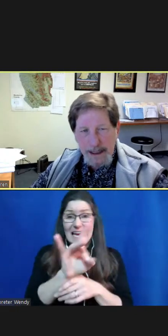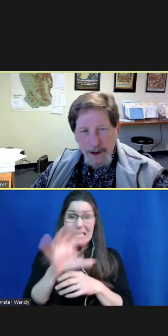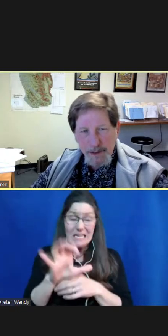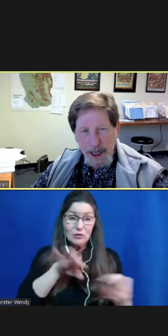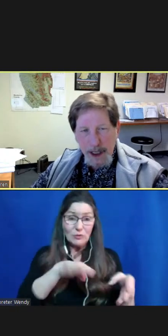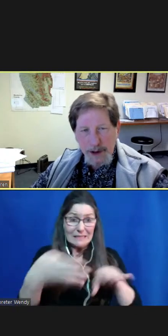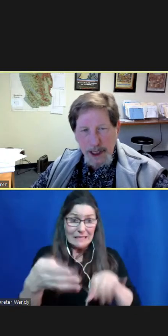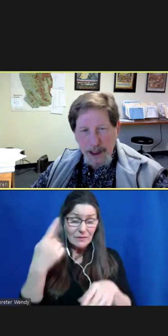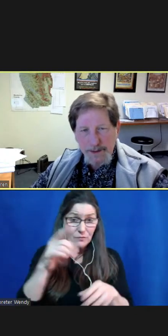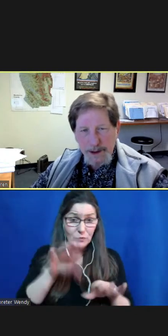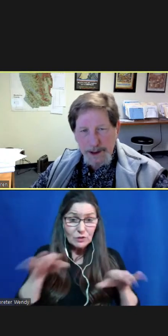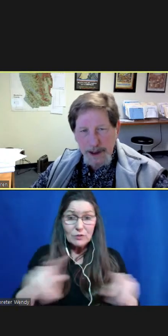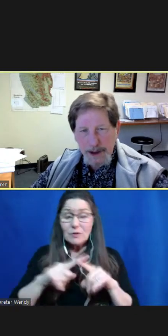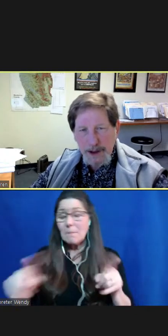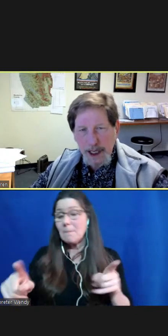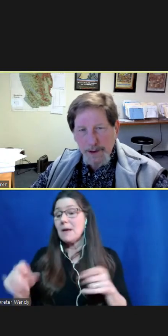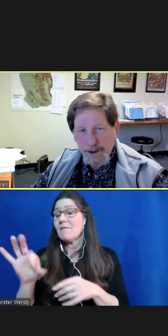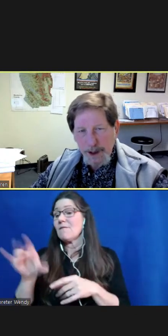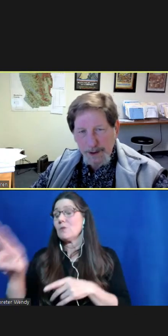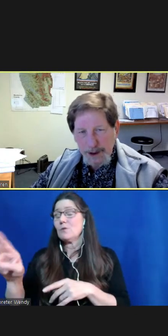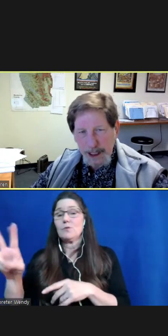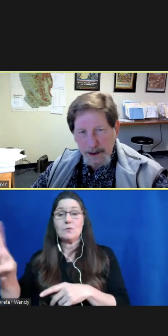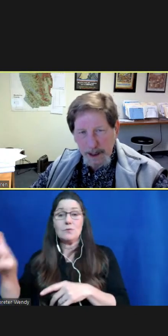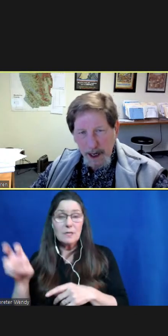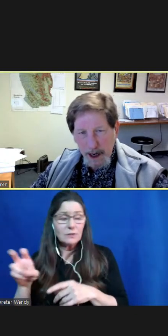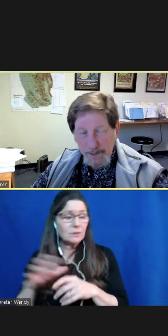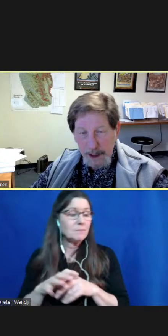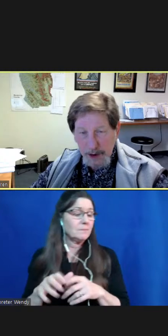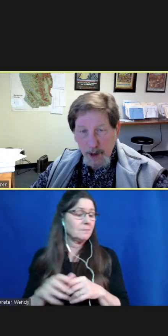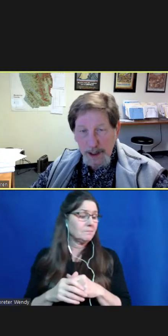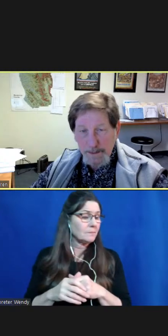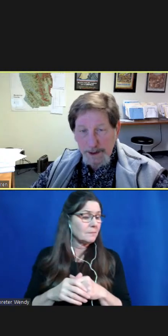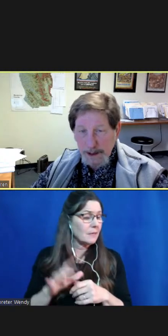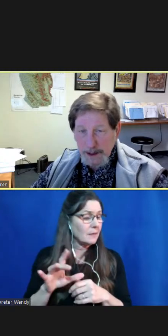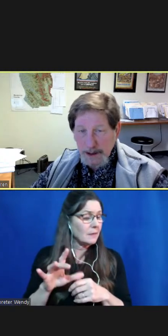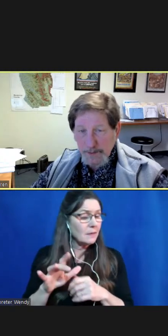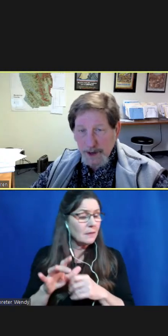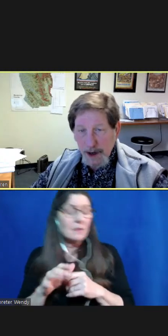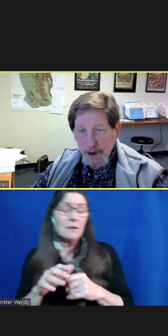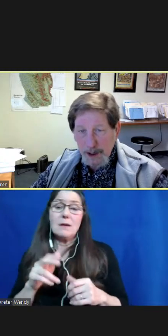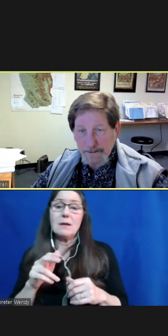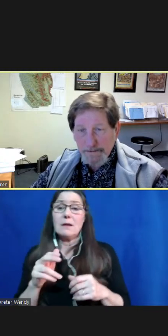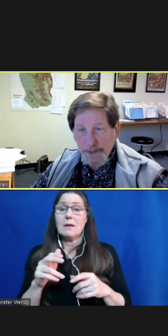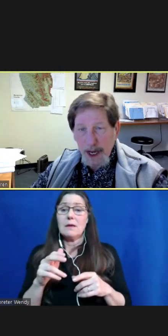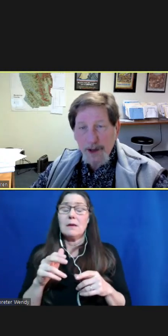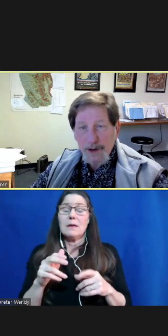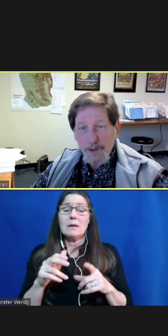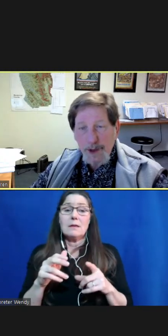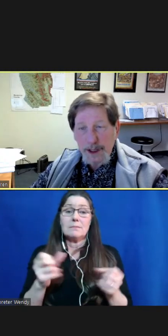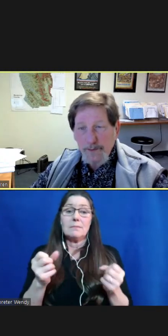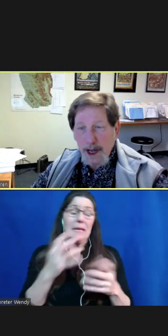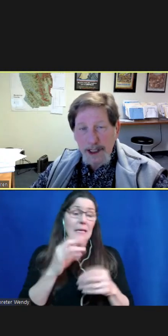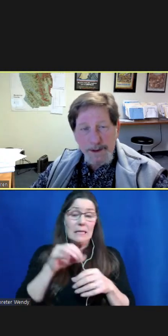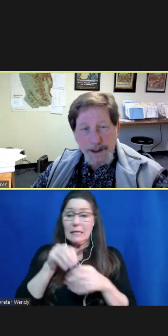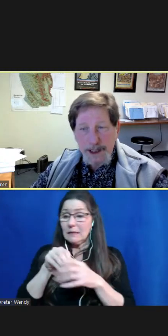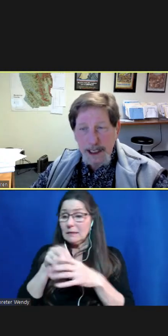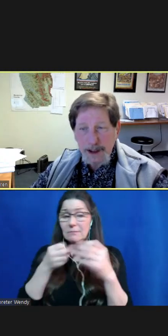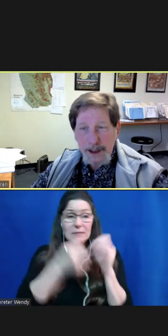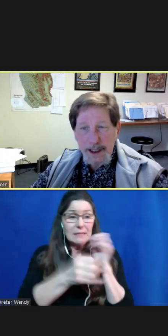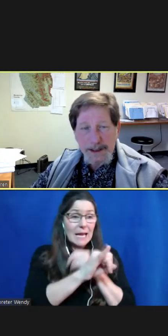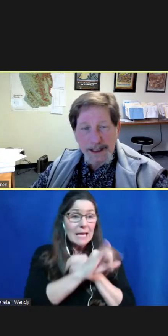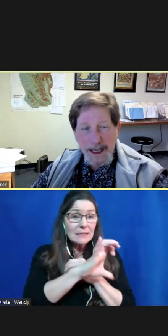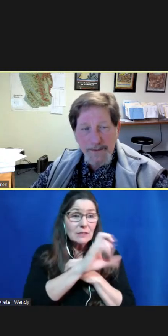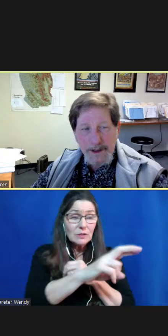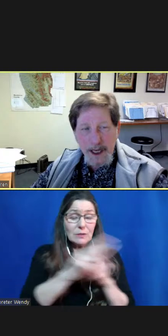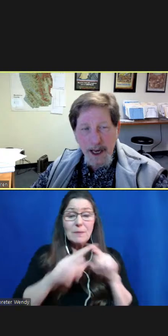have been 8,300 hospitalizations, and 30% of these wind up in the intensive care unit. The risk of